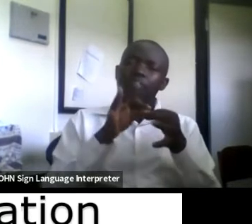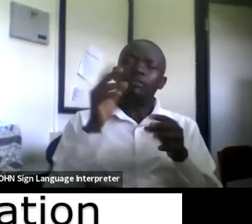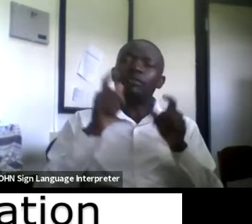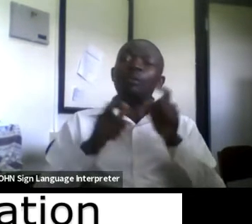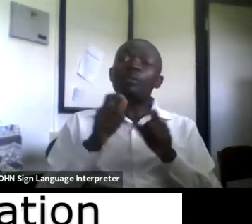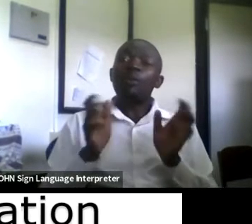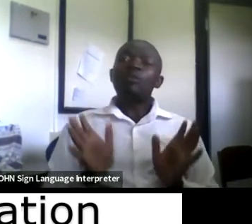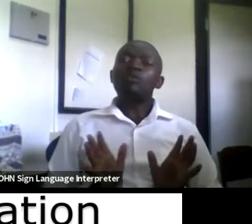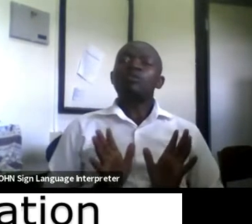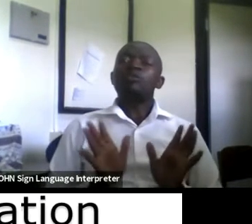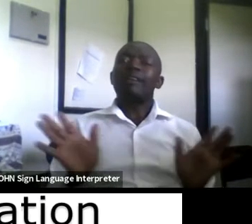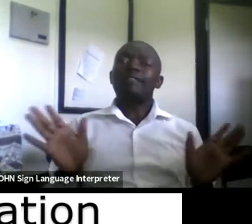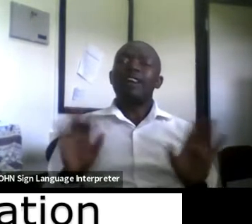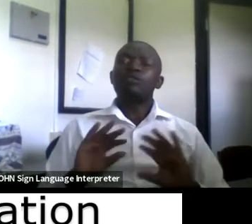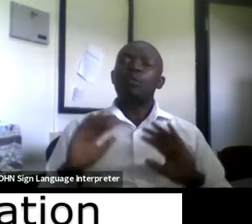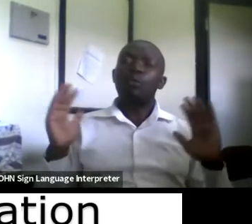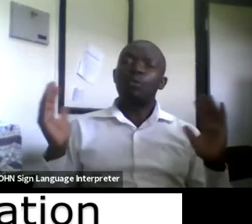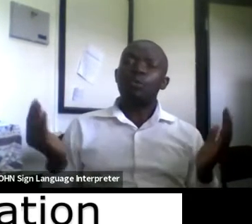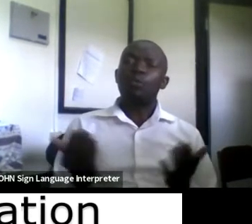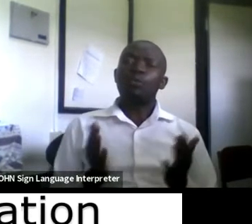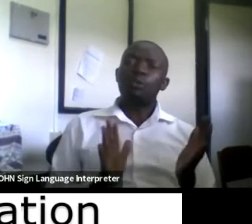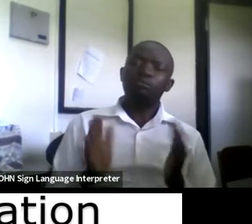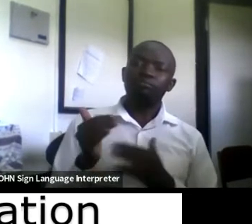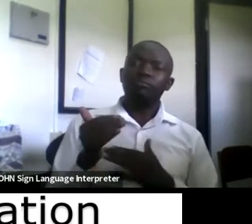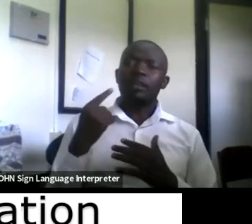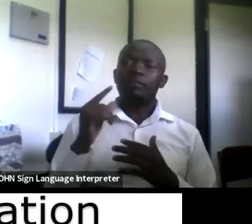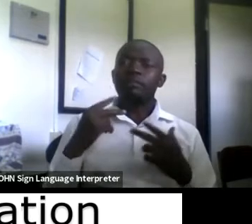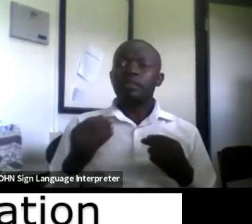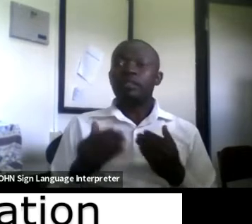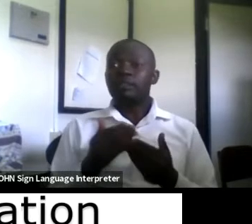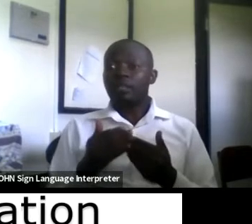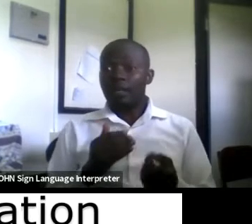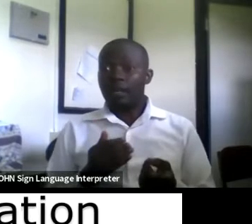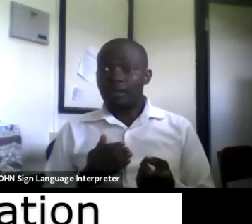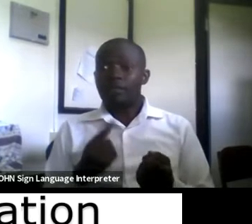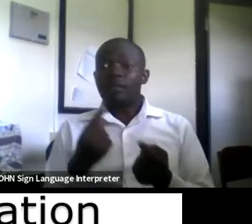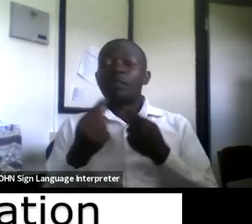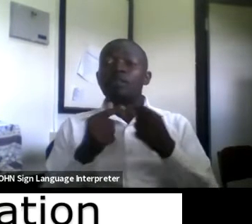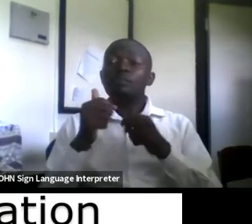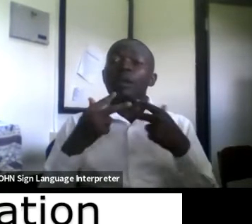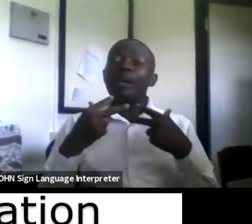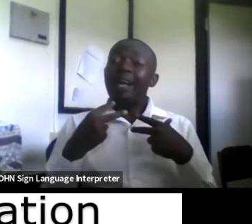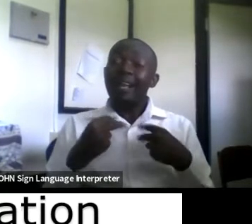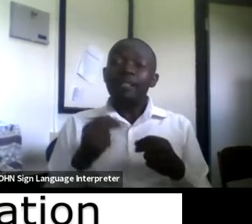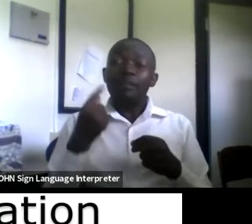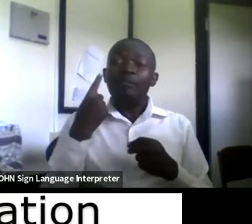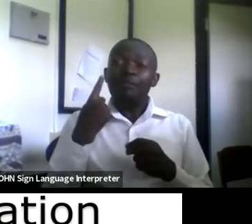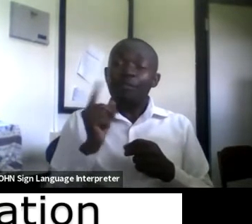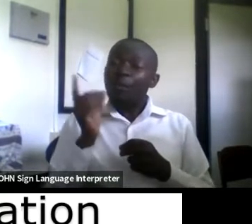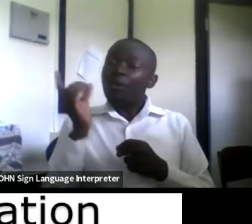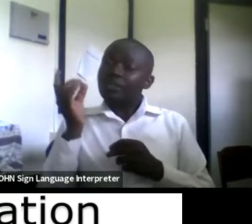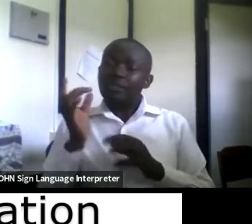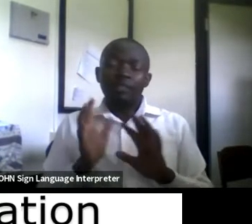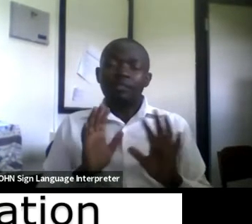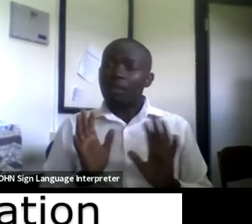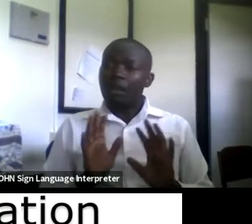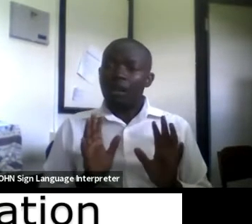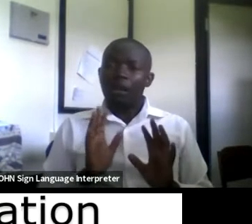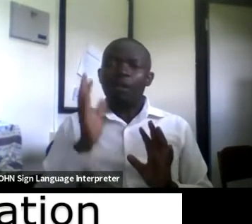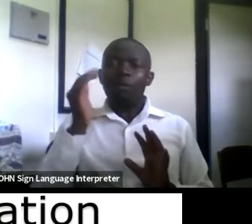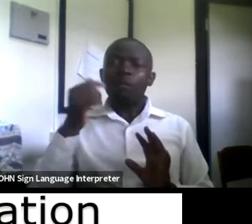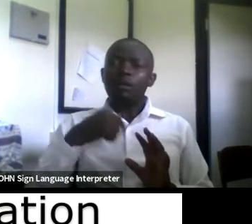health coverage, as all of us know. And it talks about health is not for diseases, because people, there are